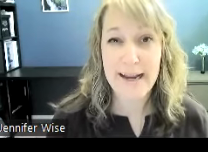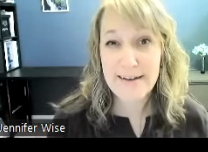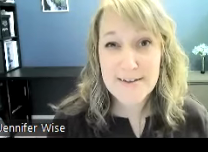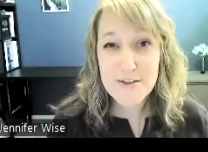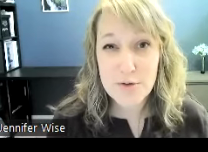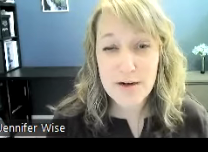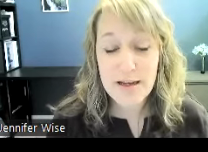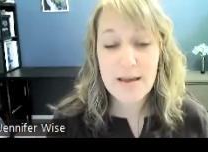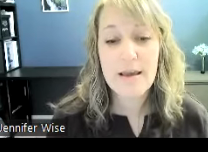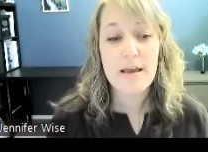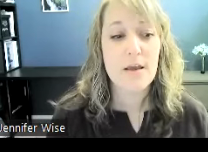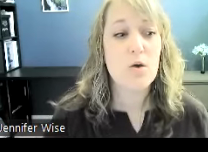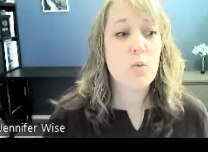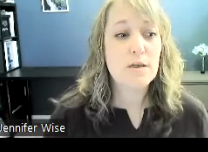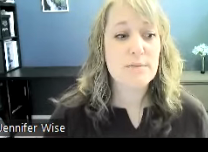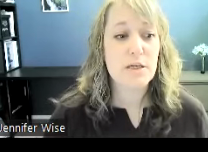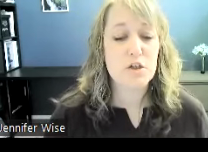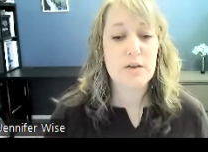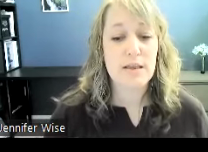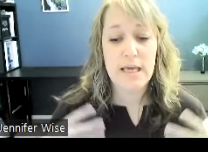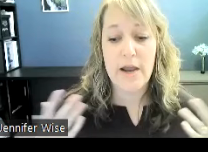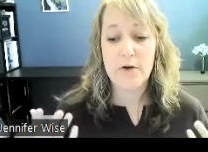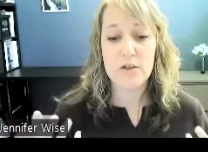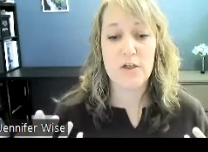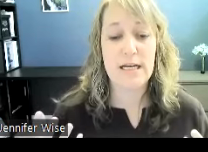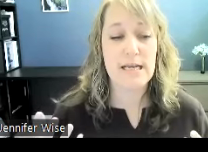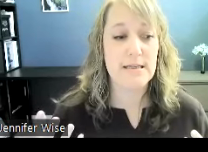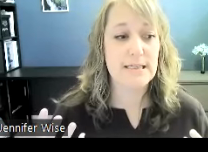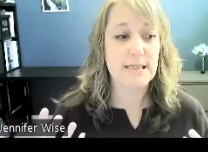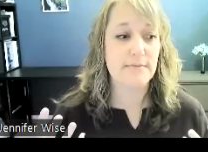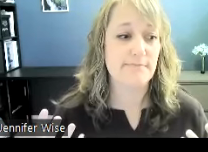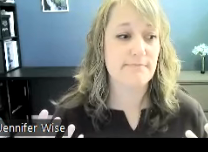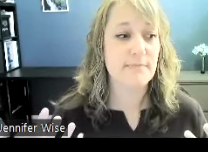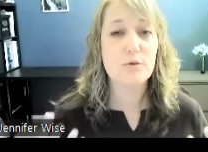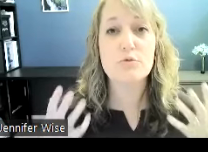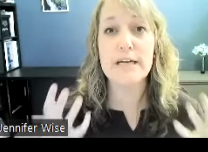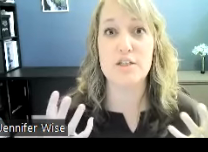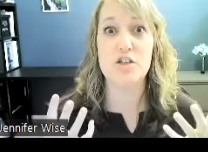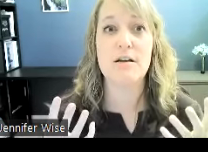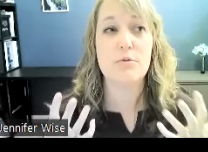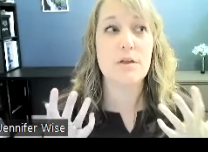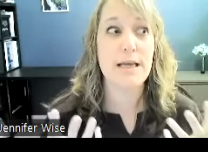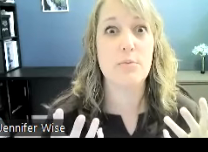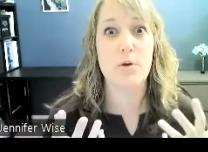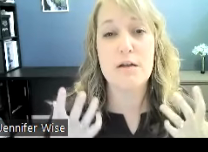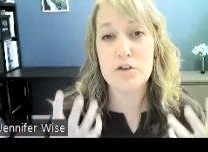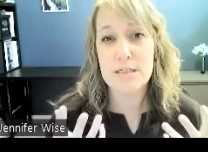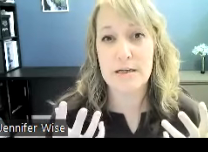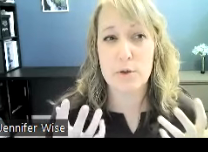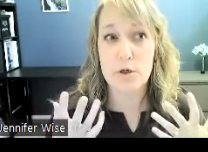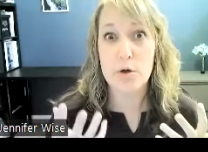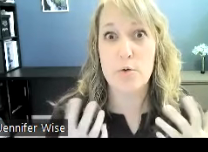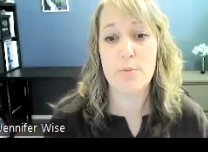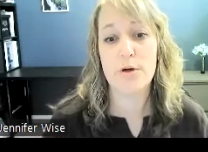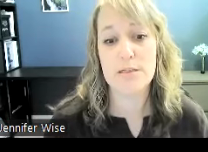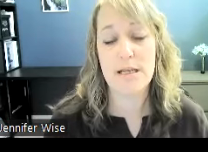you write a story, you want to make sure that the character is rich, relatable,